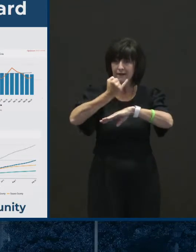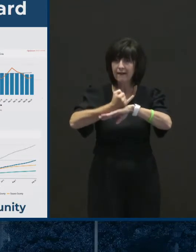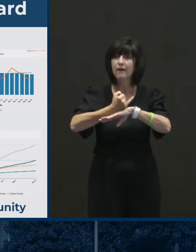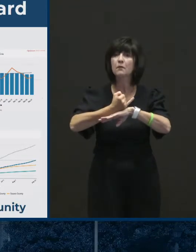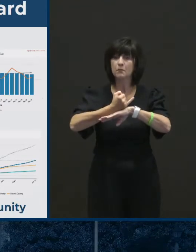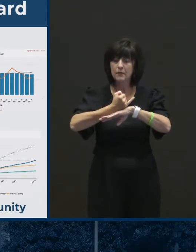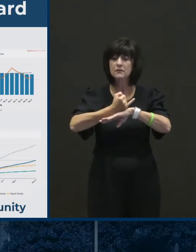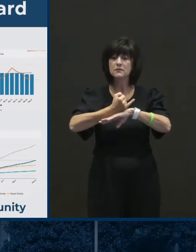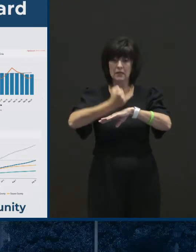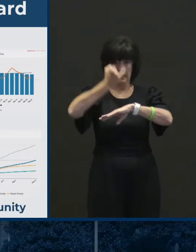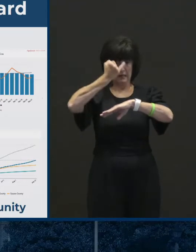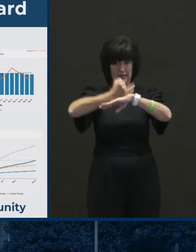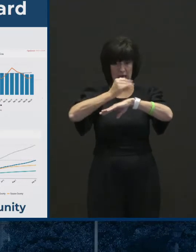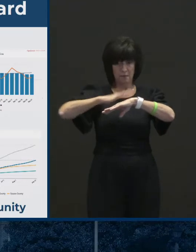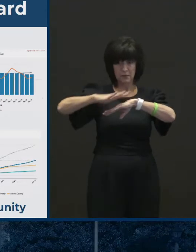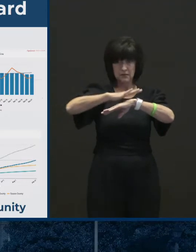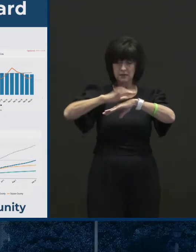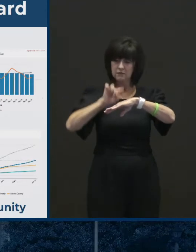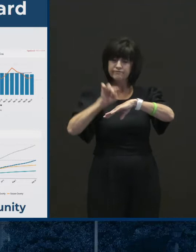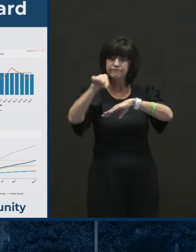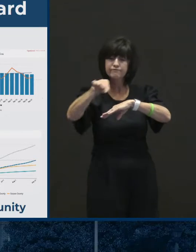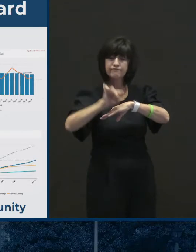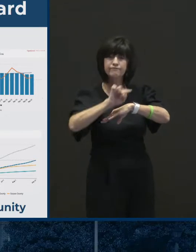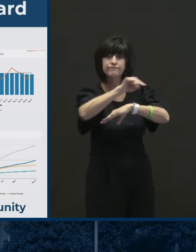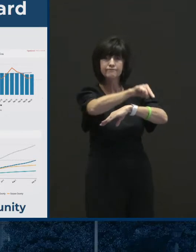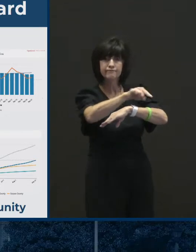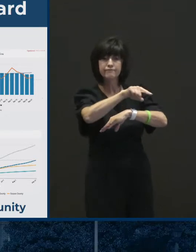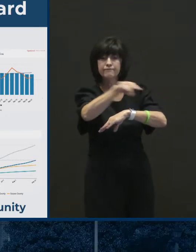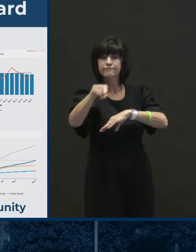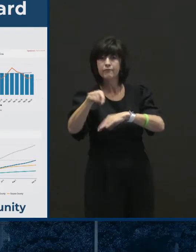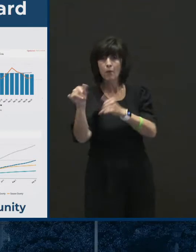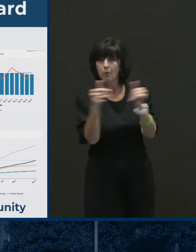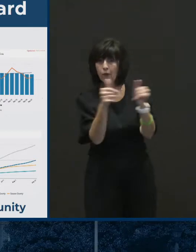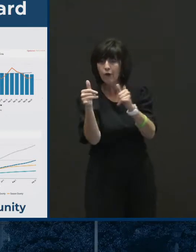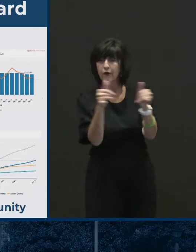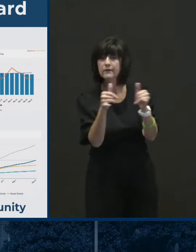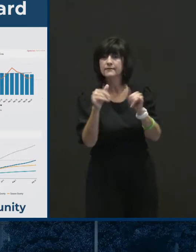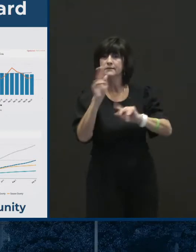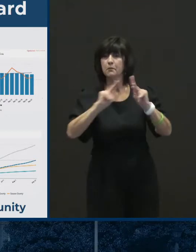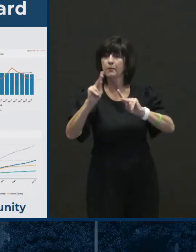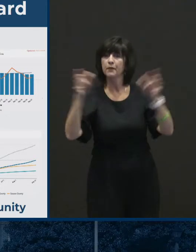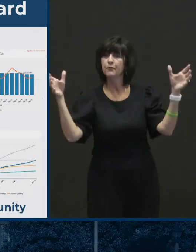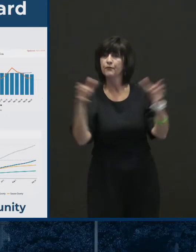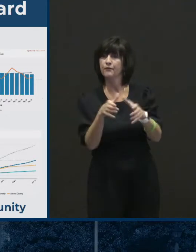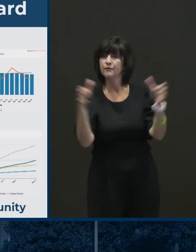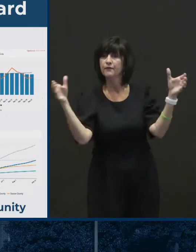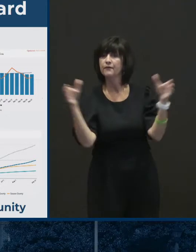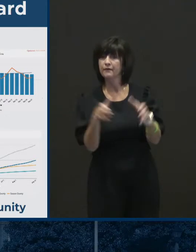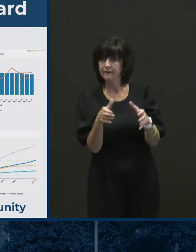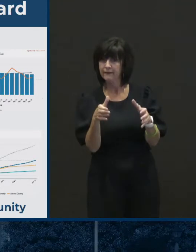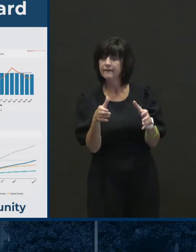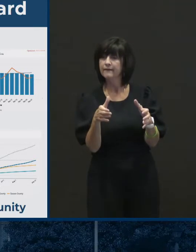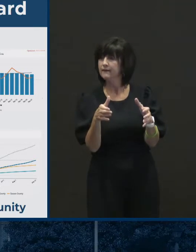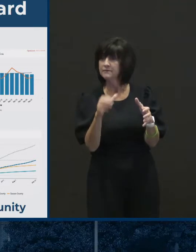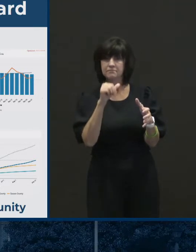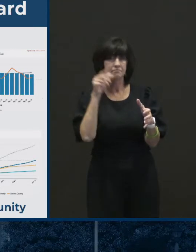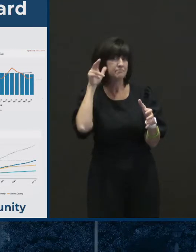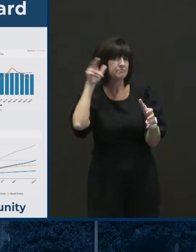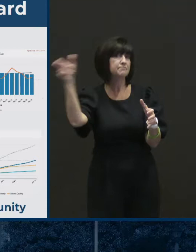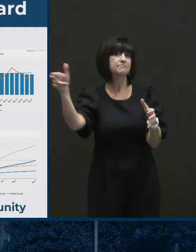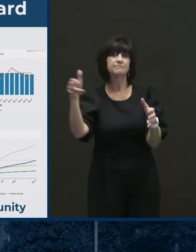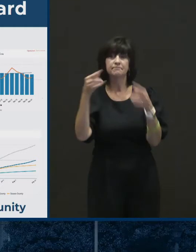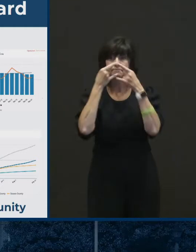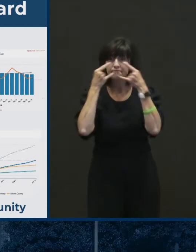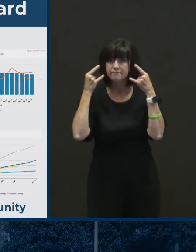off-campus parties, and just a lack of a little bit of complacency and not enough attention to mask wearing and